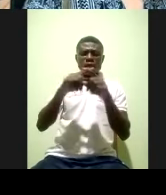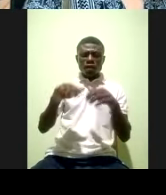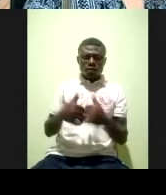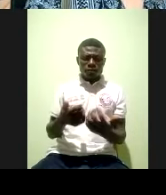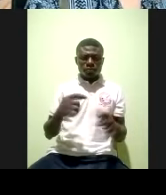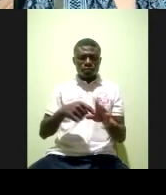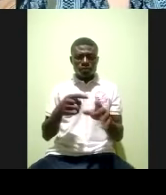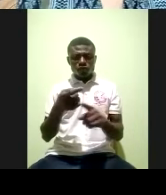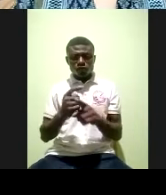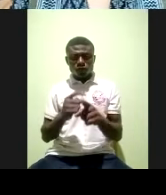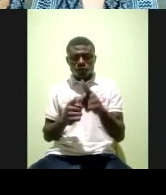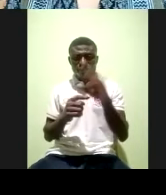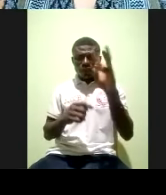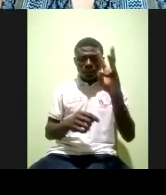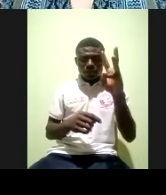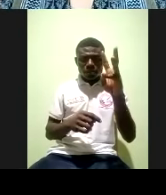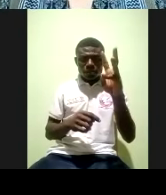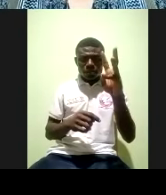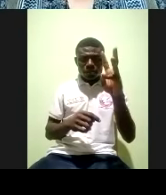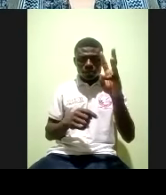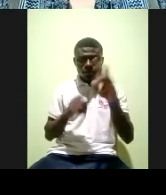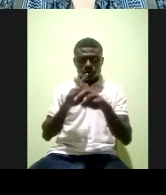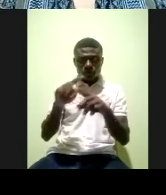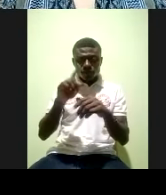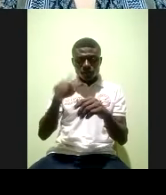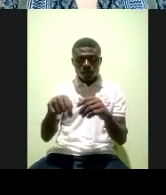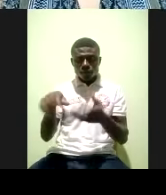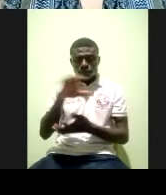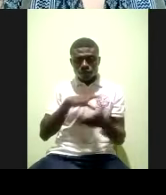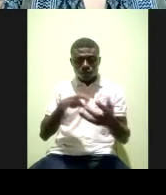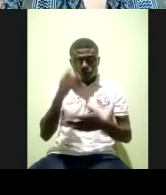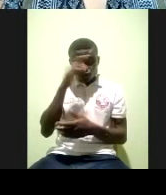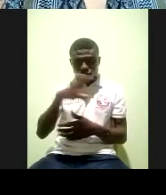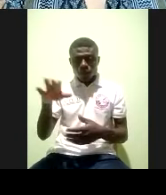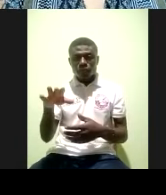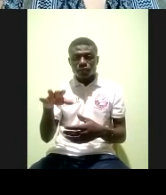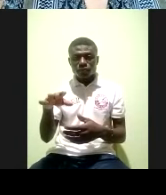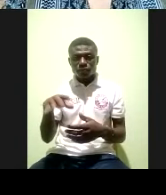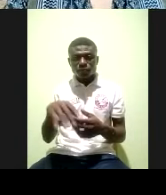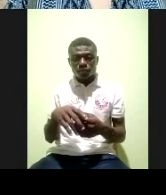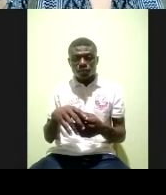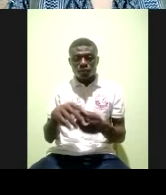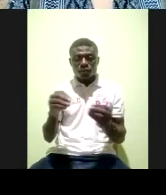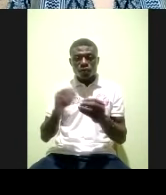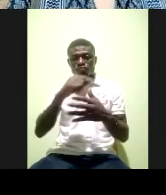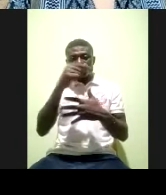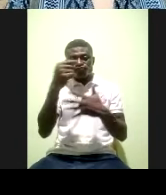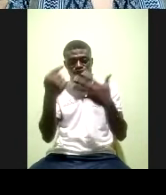from here. But why is this so? It is very confusing for children. So these are some